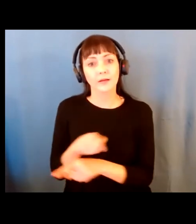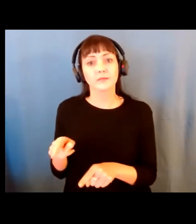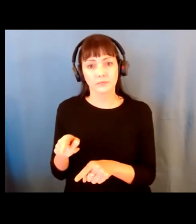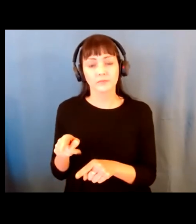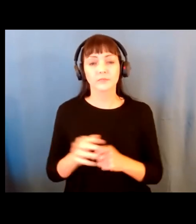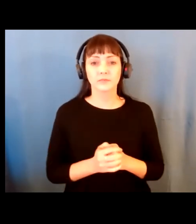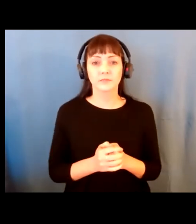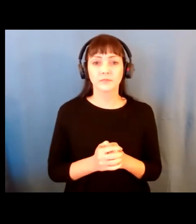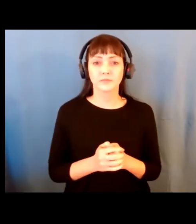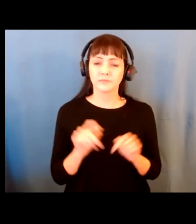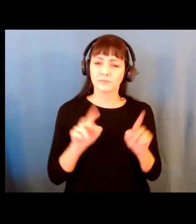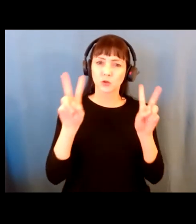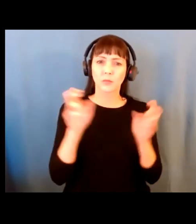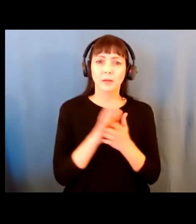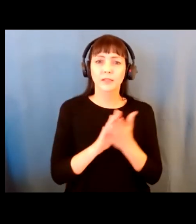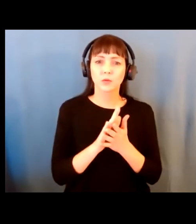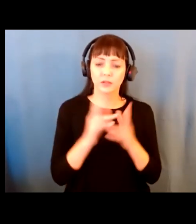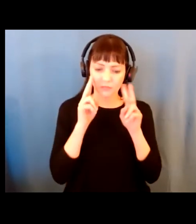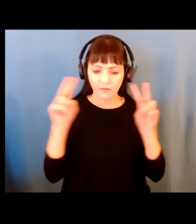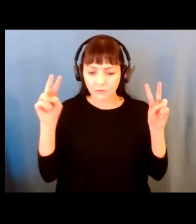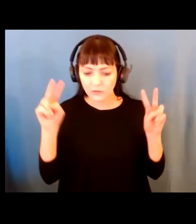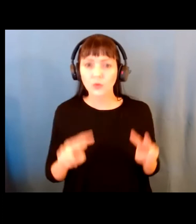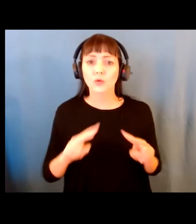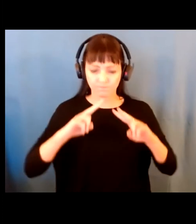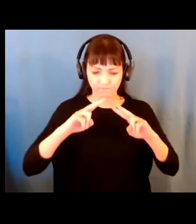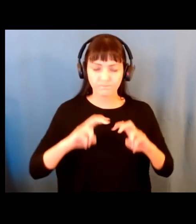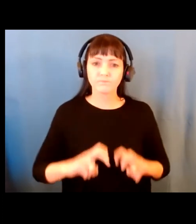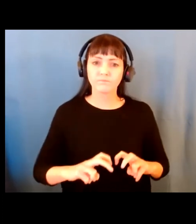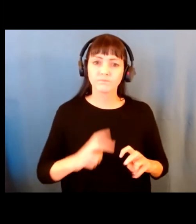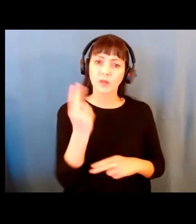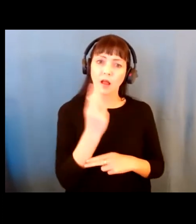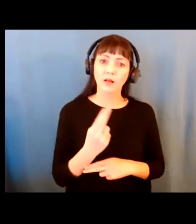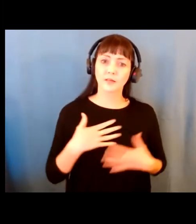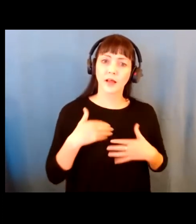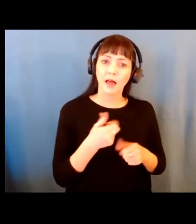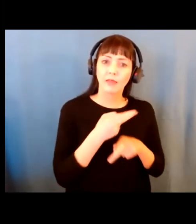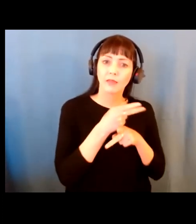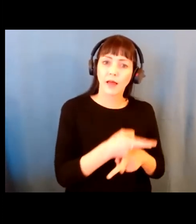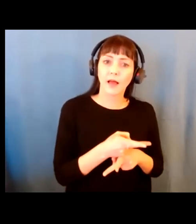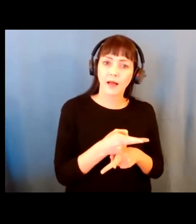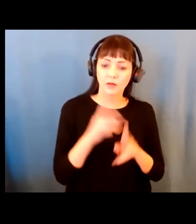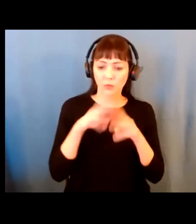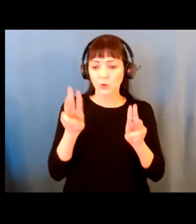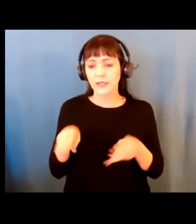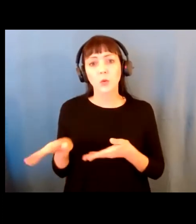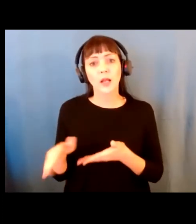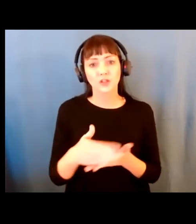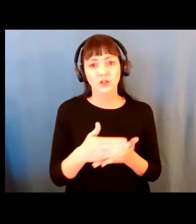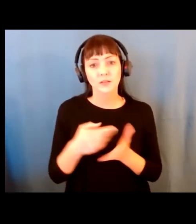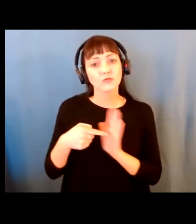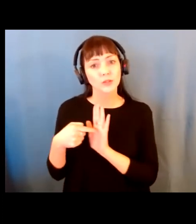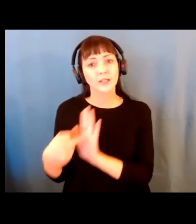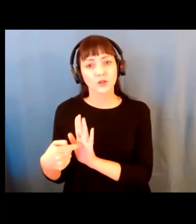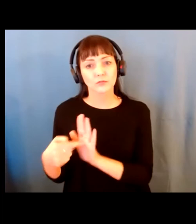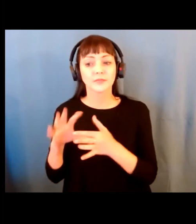subject allows us to explore the intersection between art and healthcare, museum collections and representation,